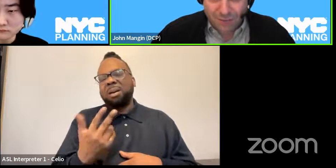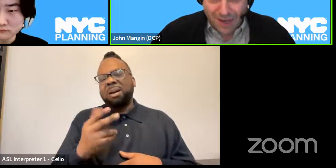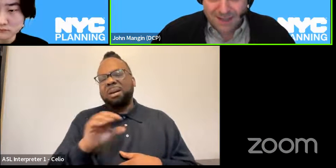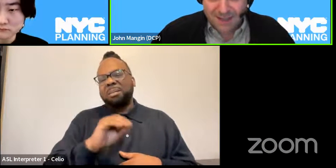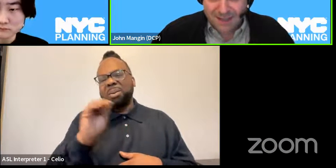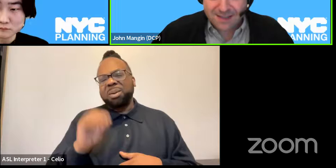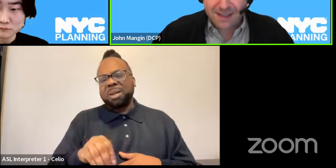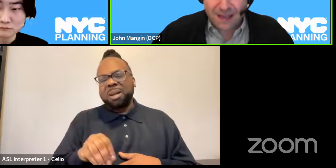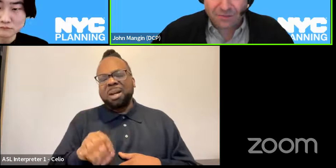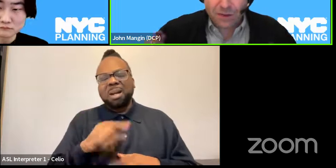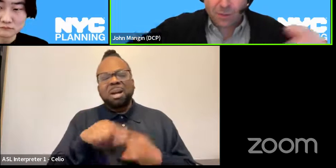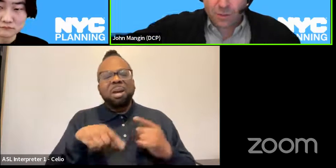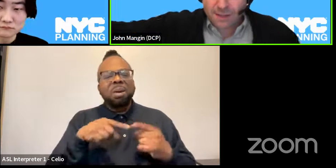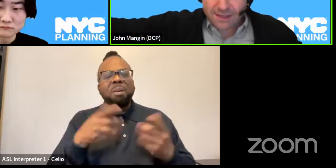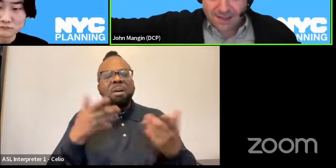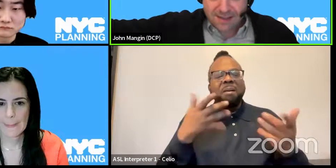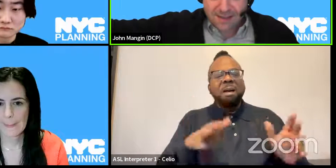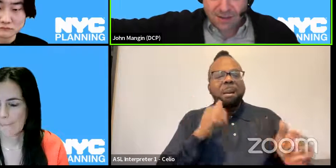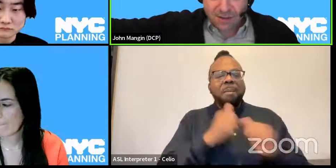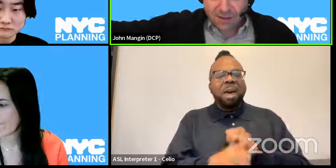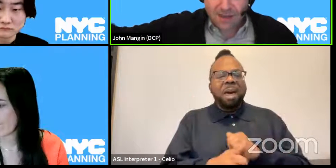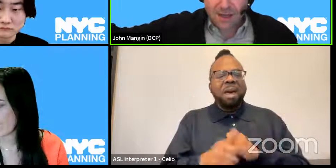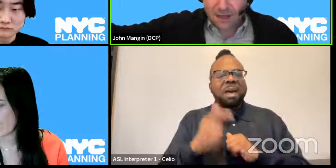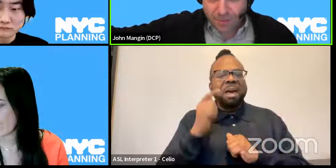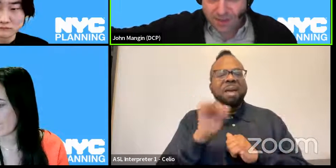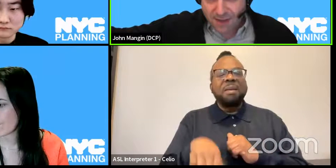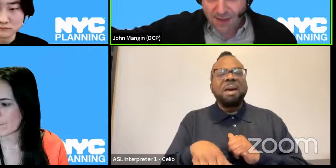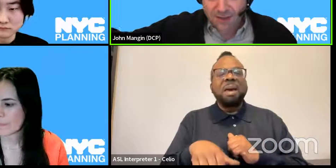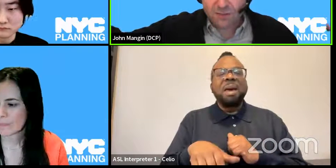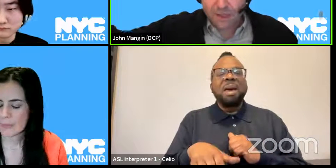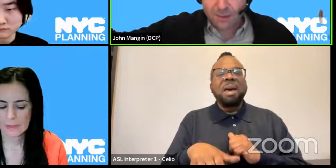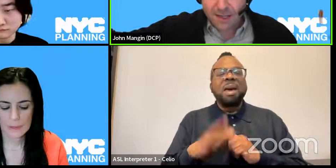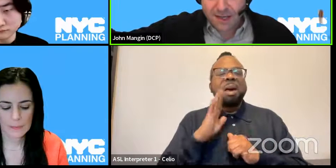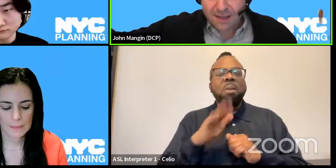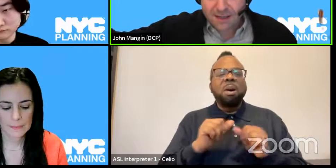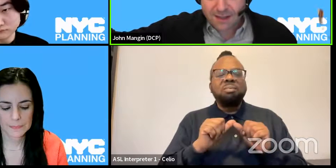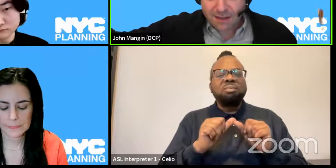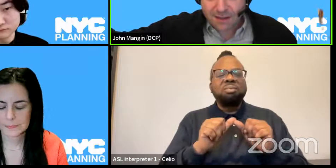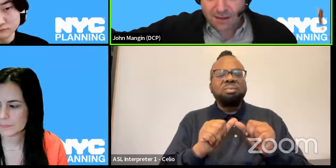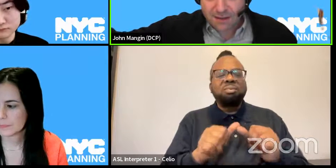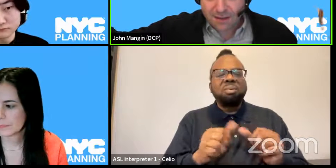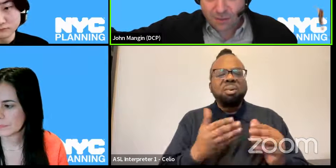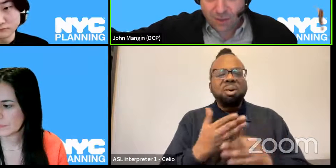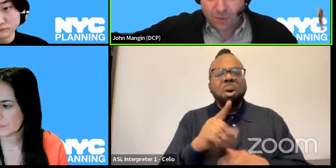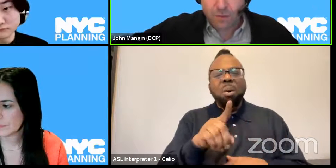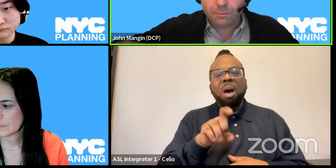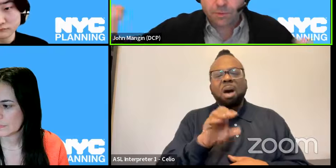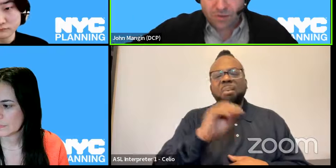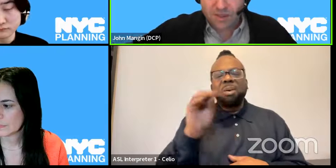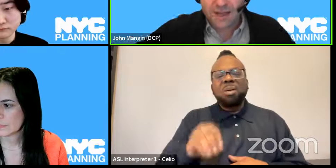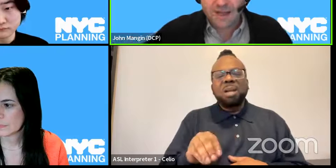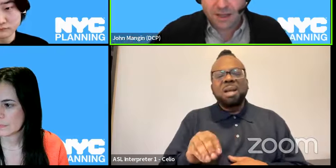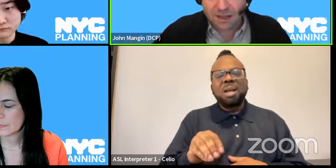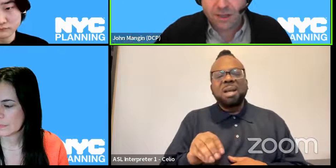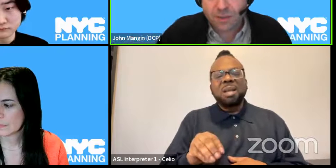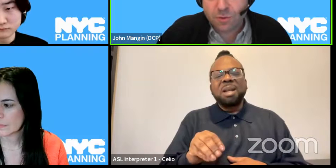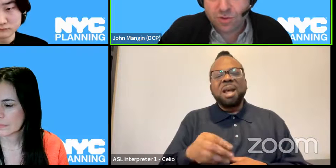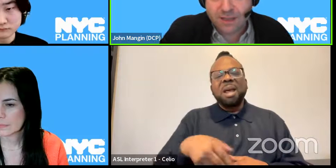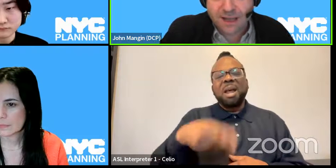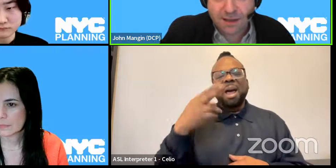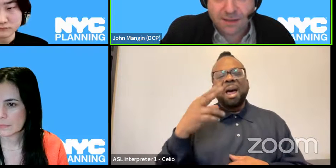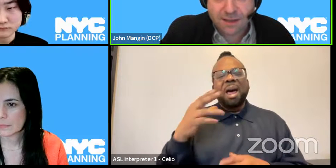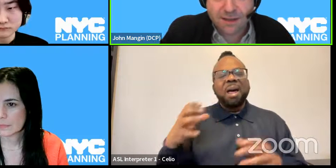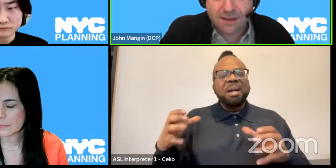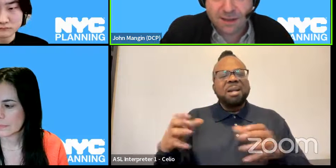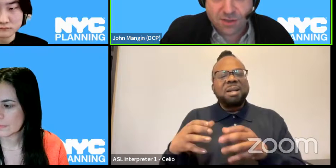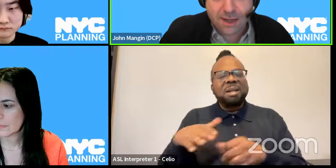and when we pass this, that framework will exist across 100% of medium and high density areas in a way that will produce a ton of income